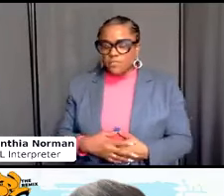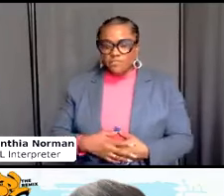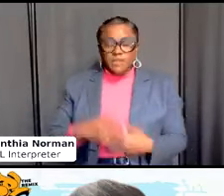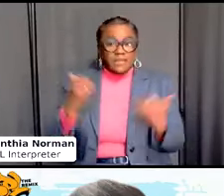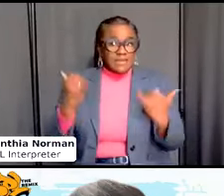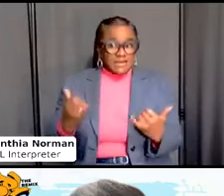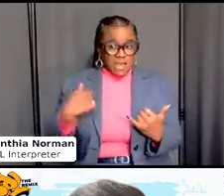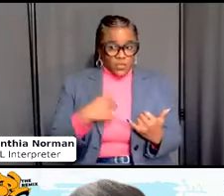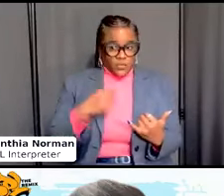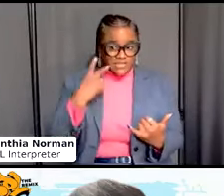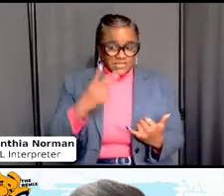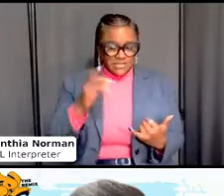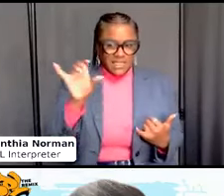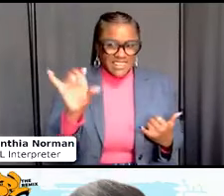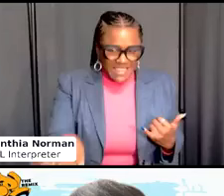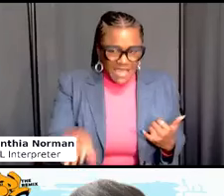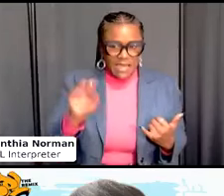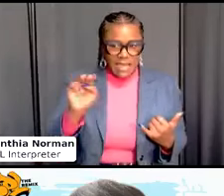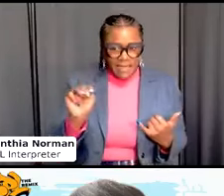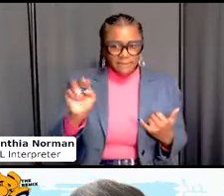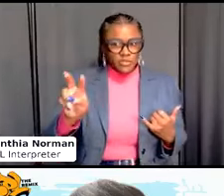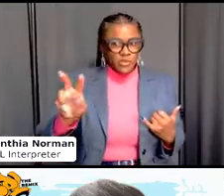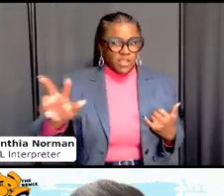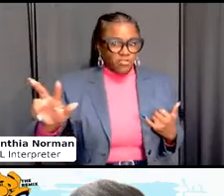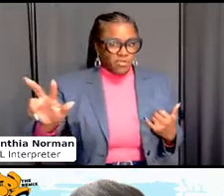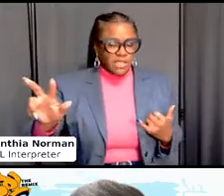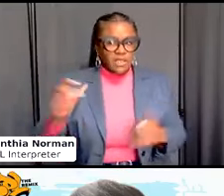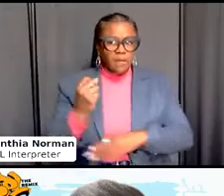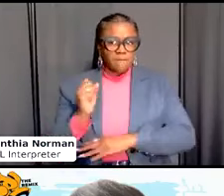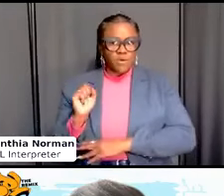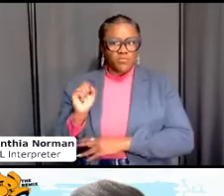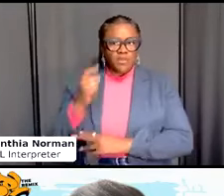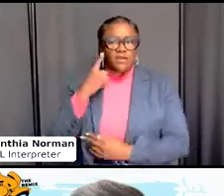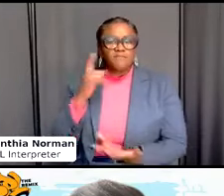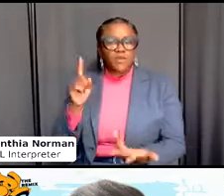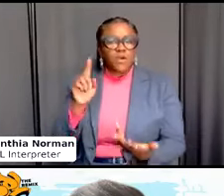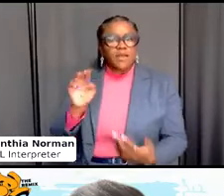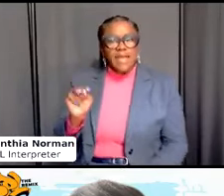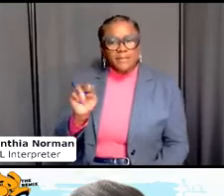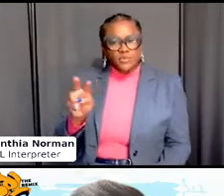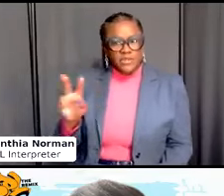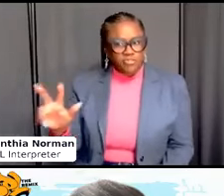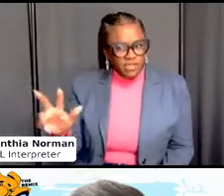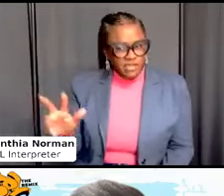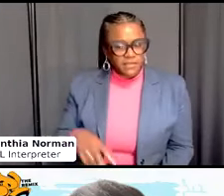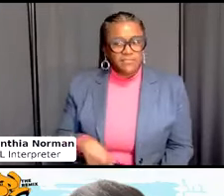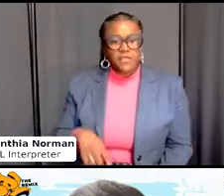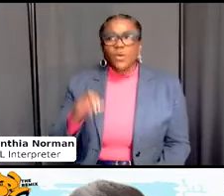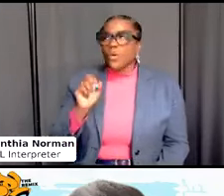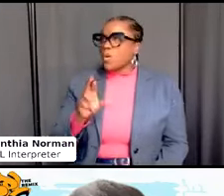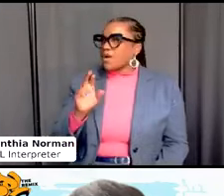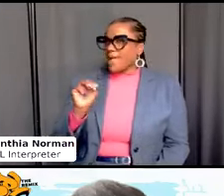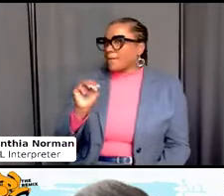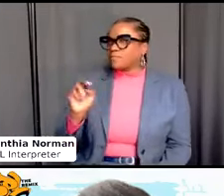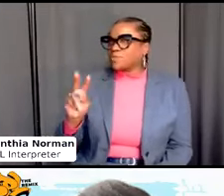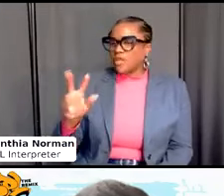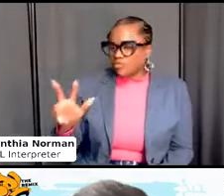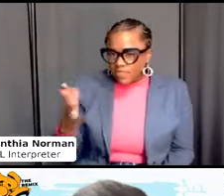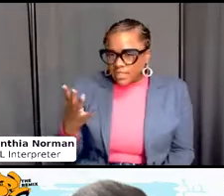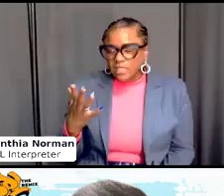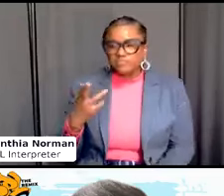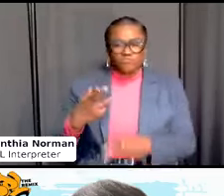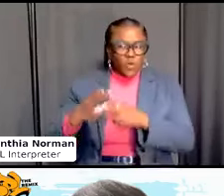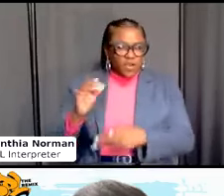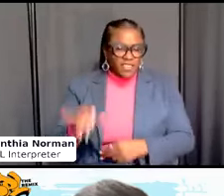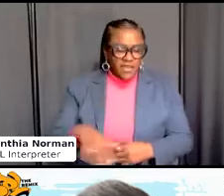we're seeing is the M23 movement, the movement for the M23 movement, or M23 they call it. And